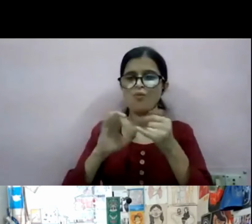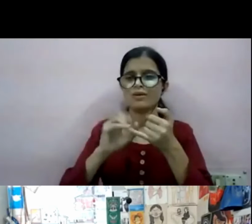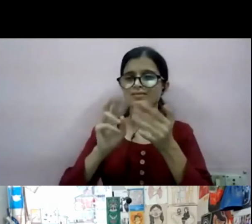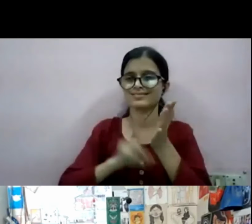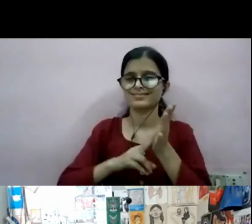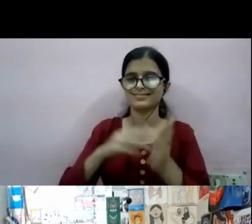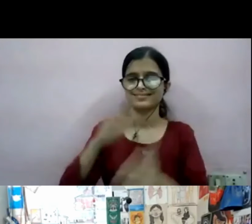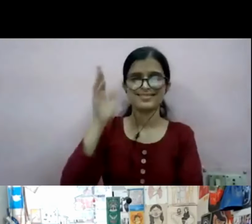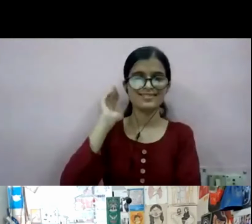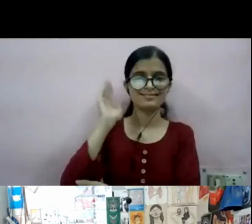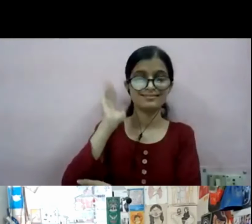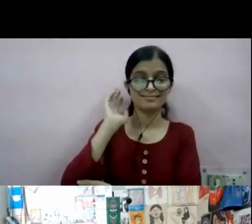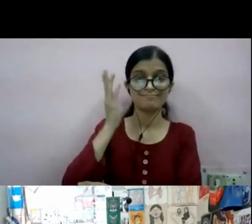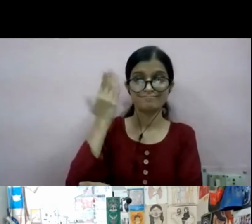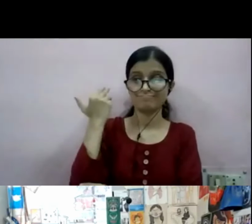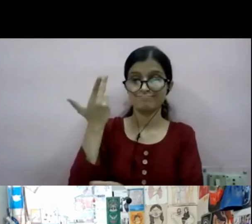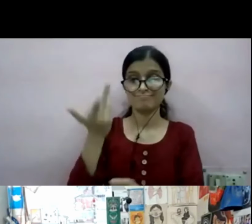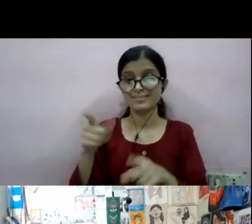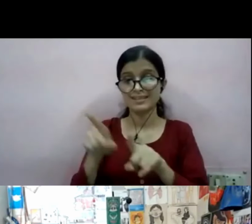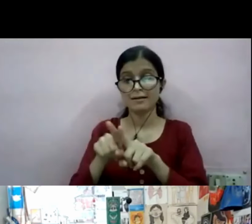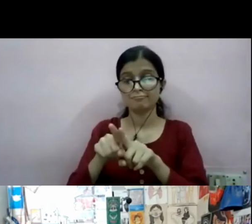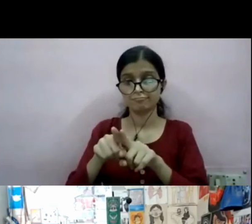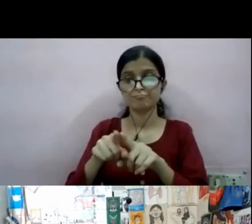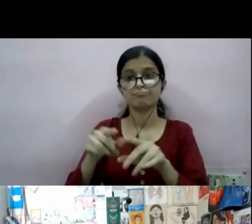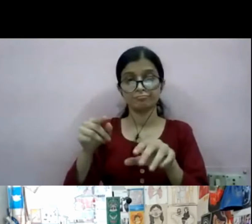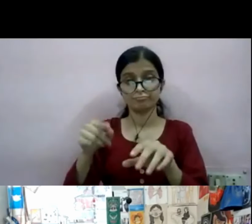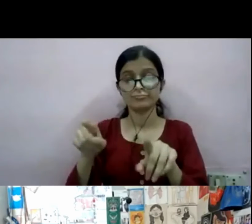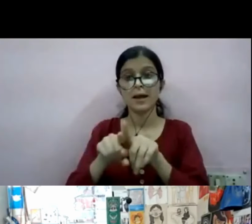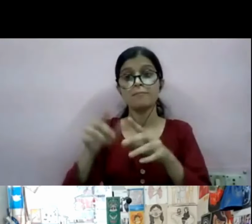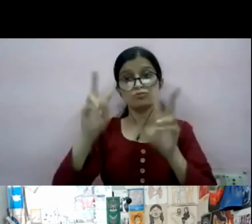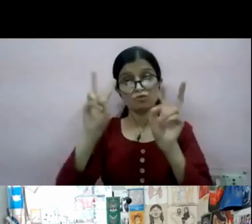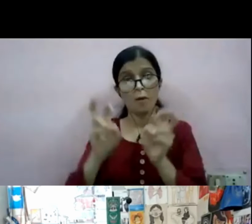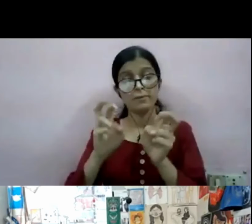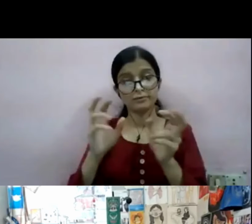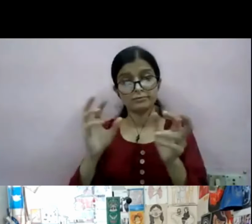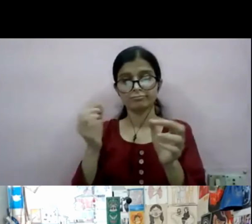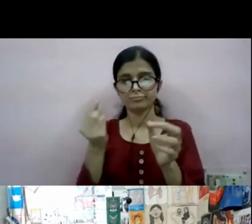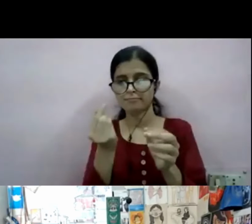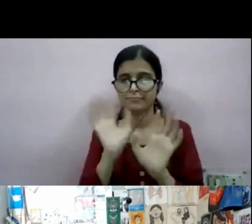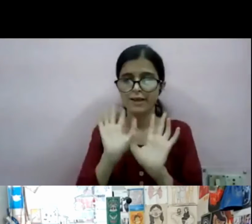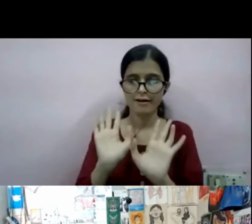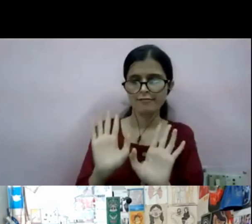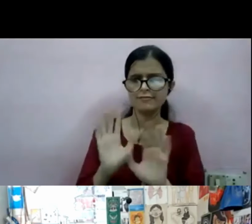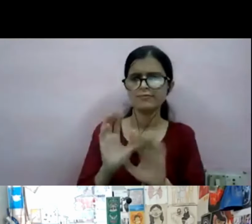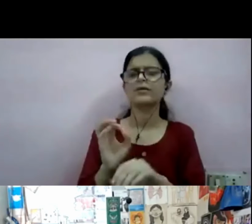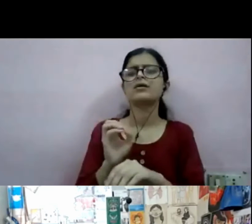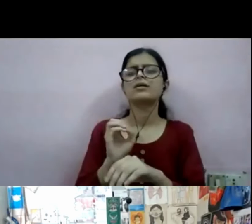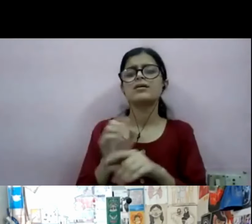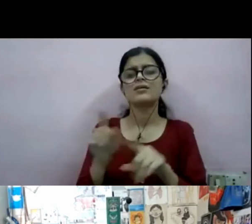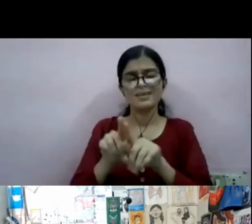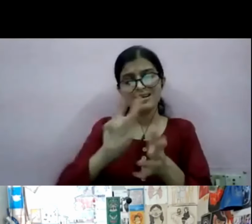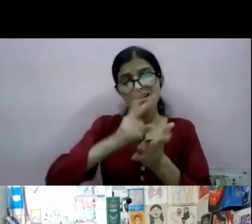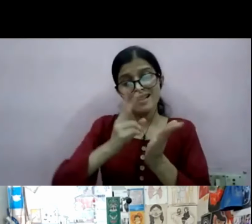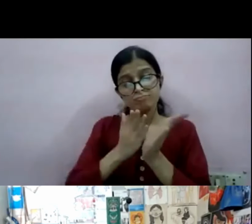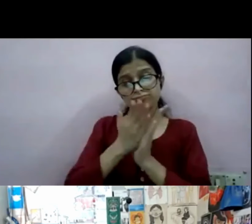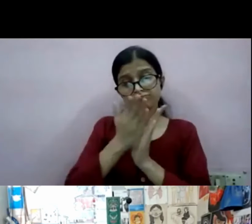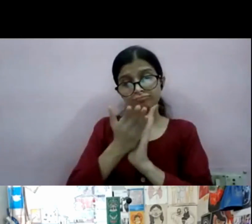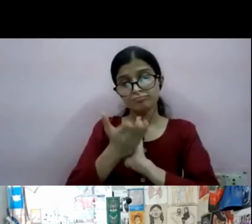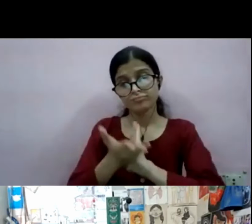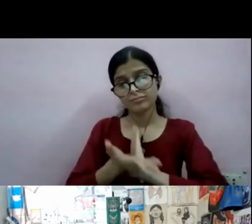earlier touched upon this. In particularly the real physical dimensions of gender and